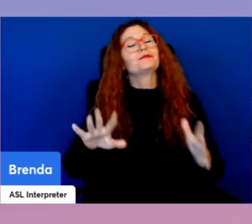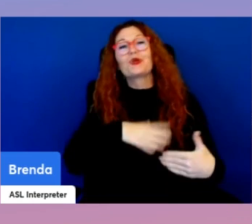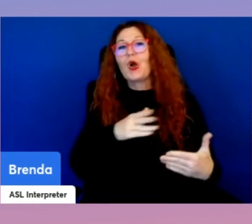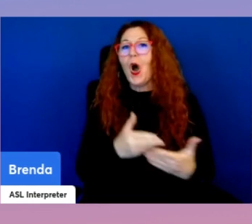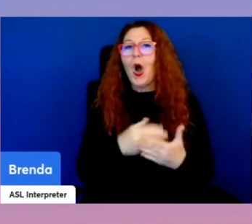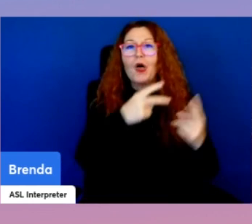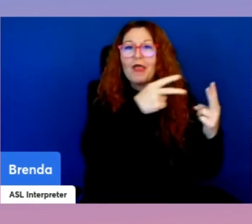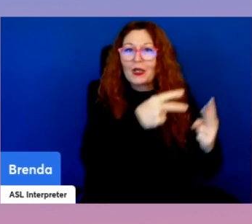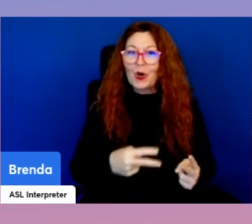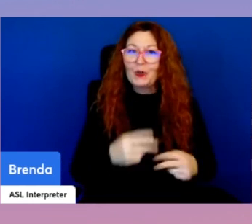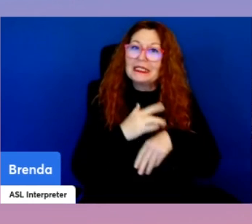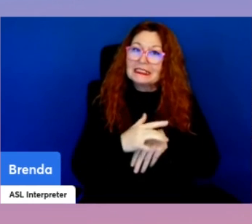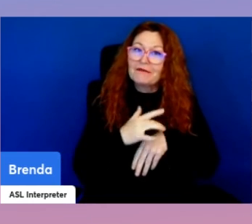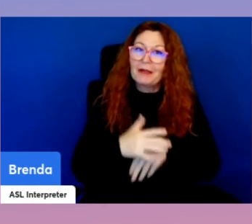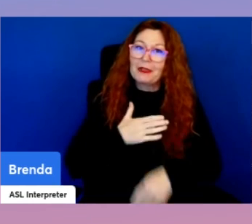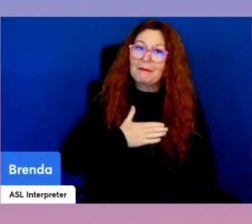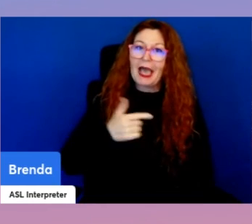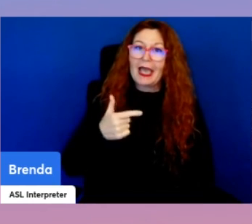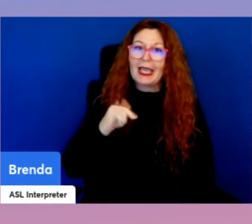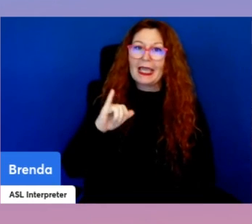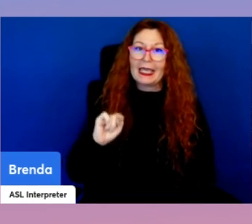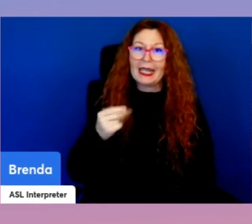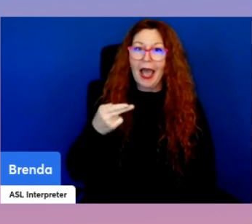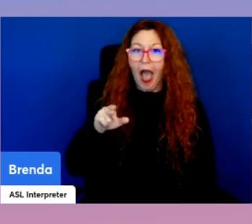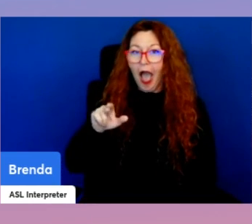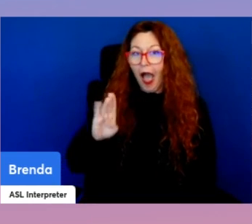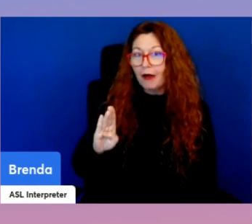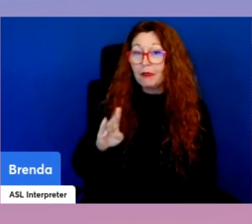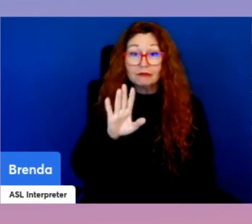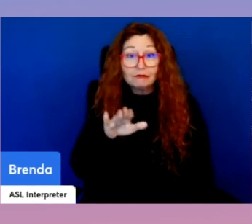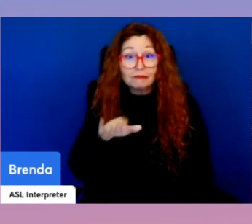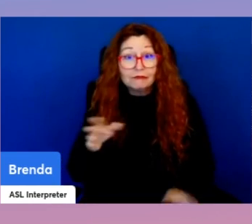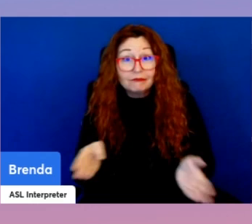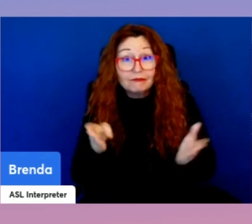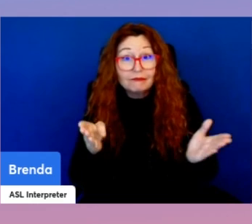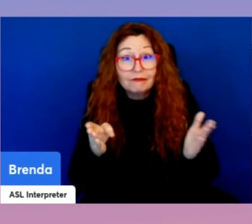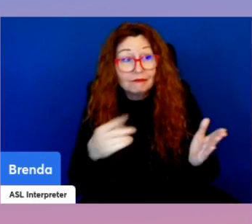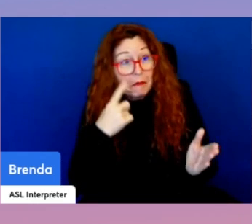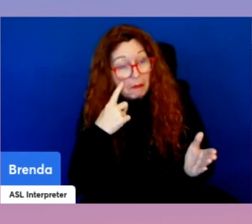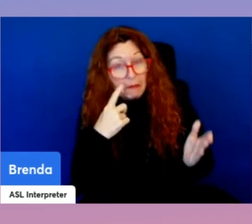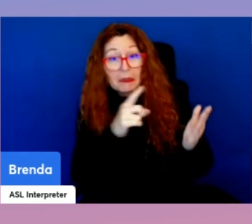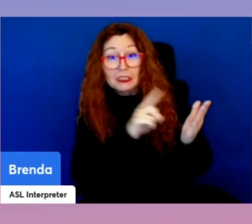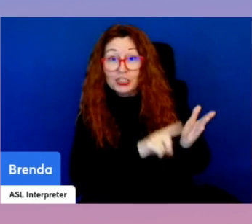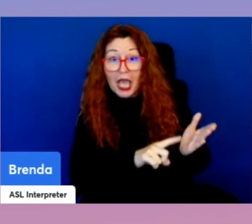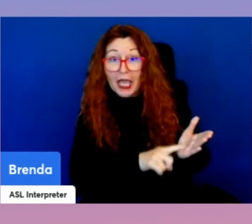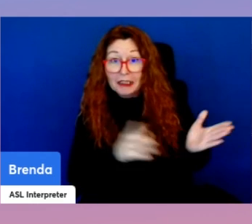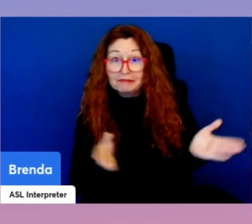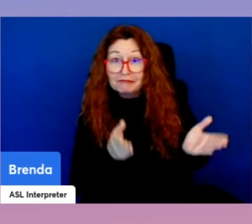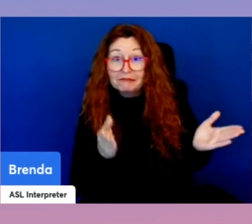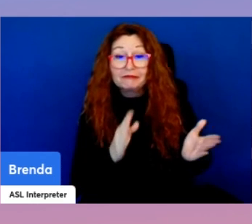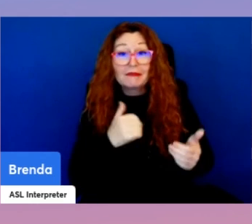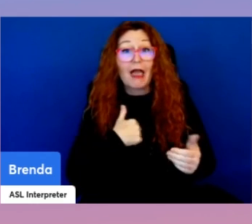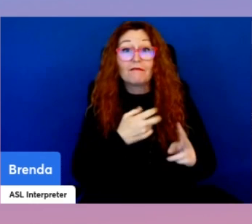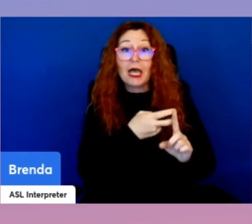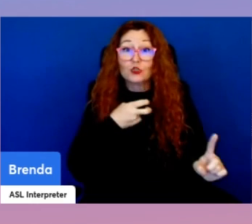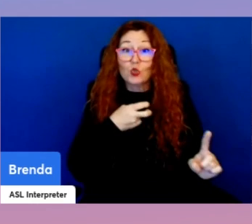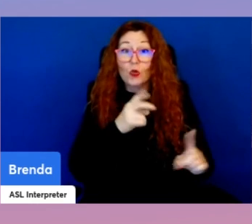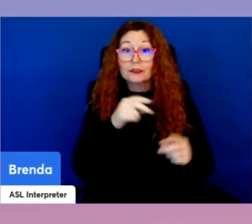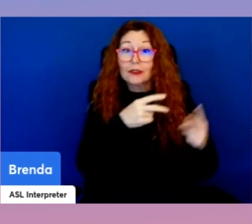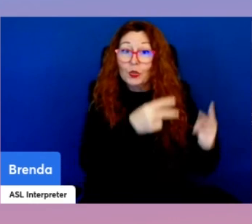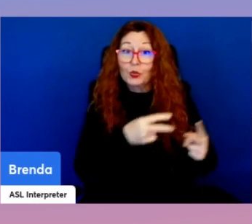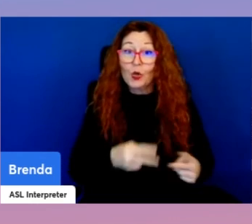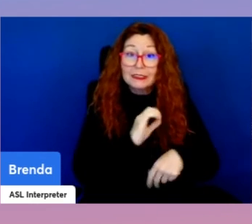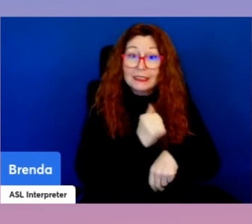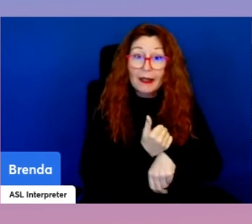encourage you to check it out. As I mentioned, I've got the source code set up here where we've got the Terraform